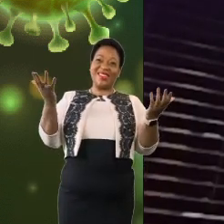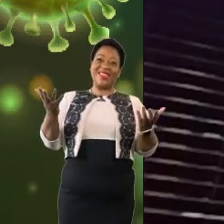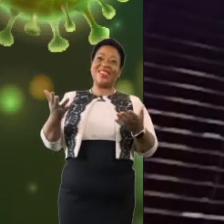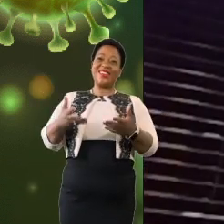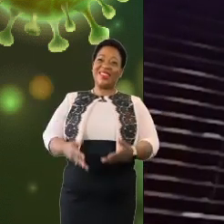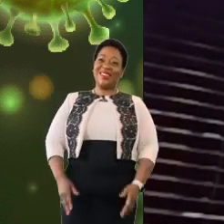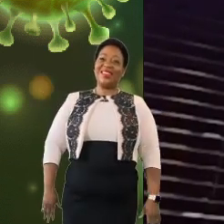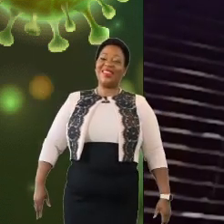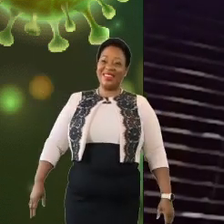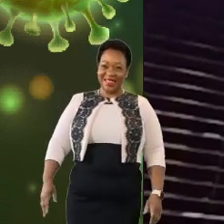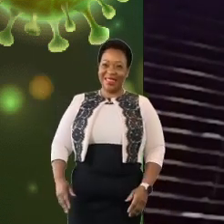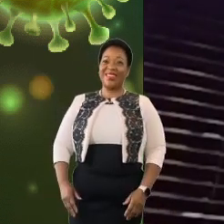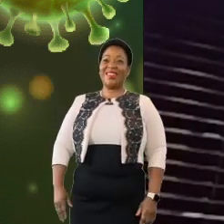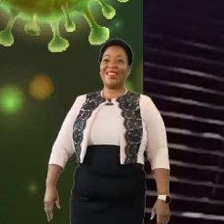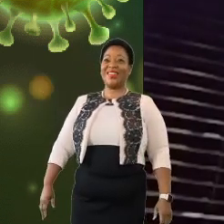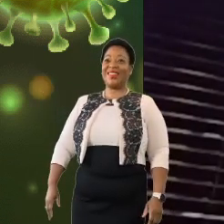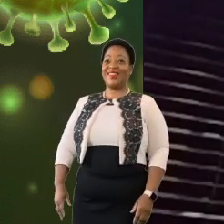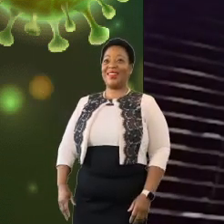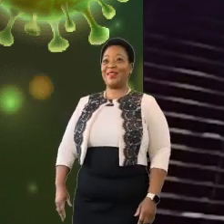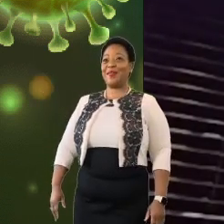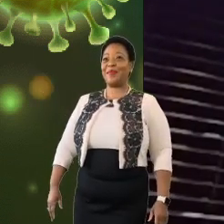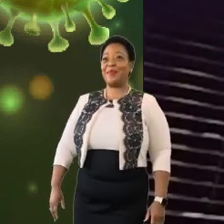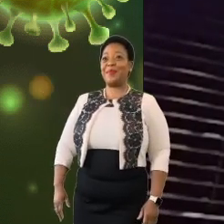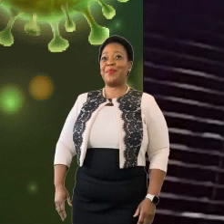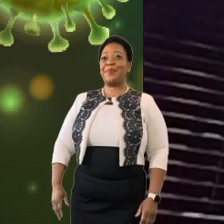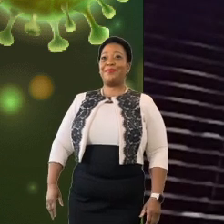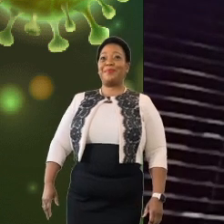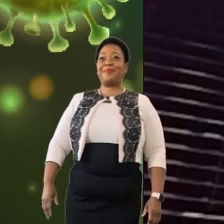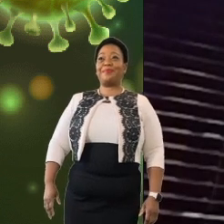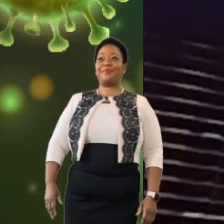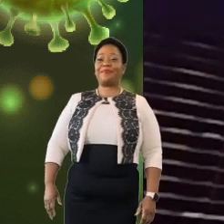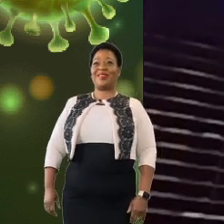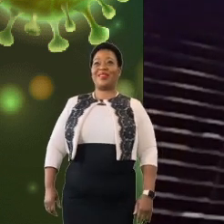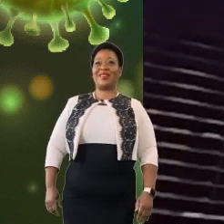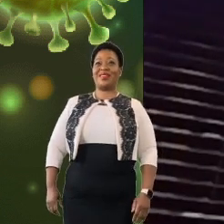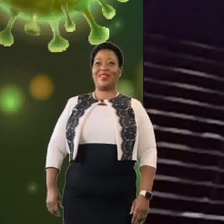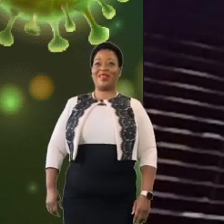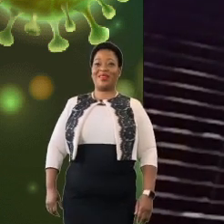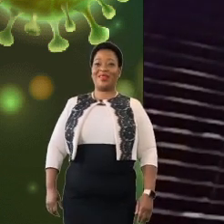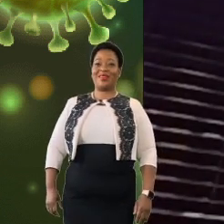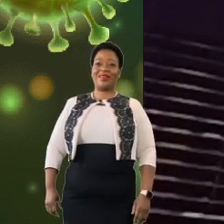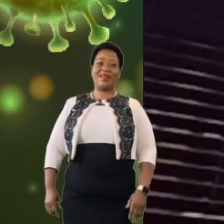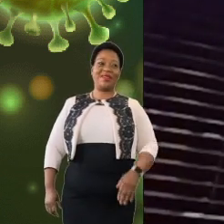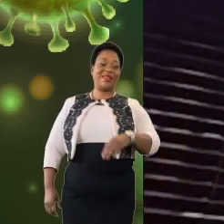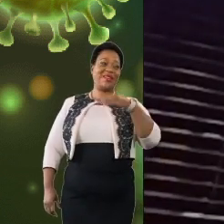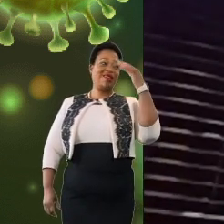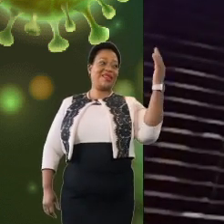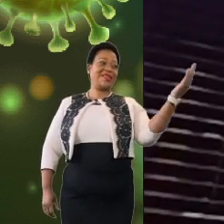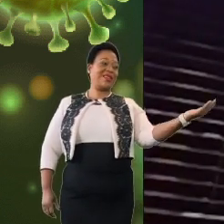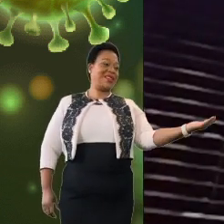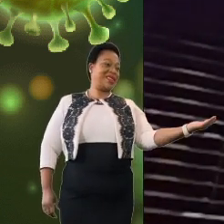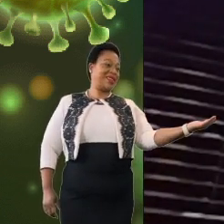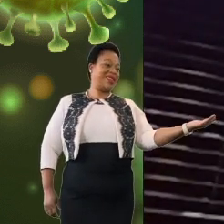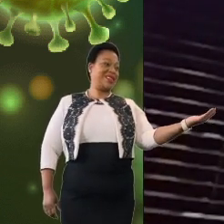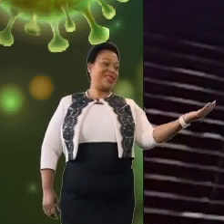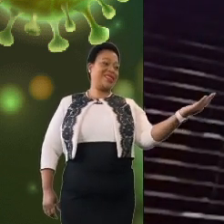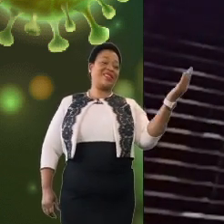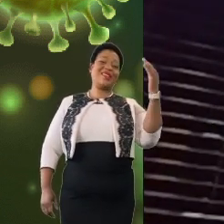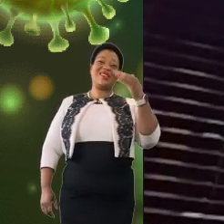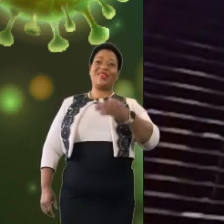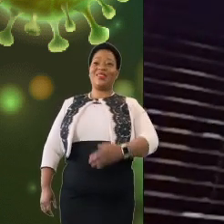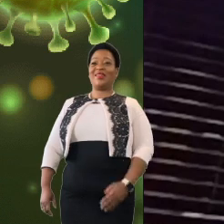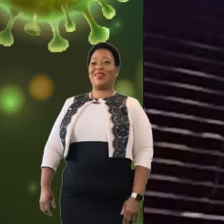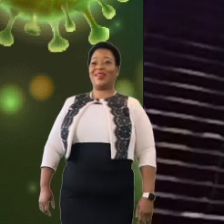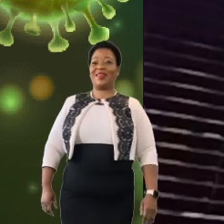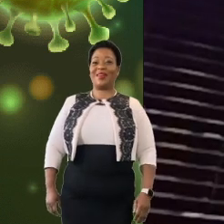innovation. We want to see those markets being opened. And our role will be going around knocking at each and